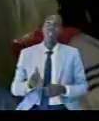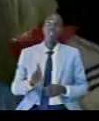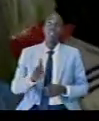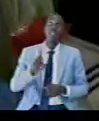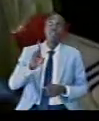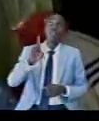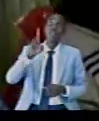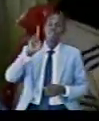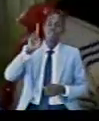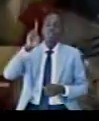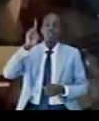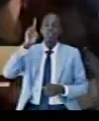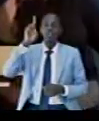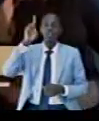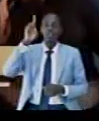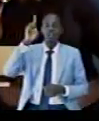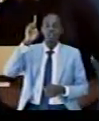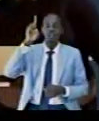rising